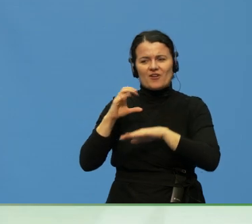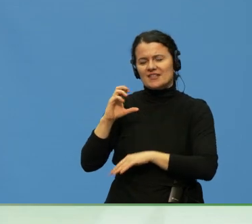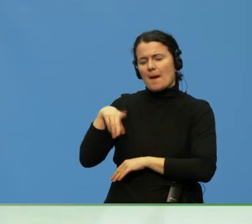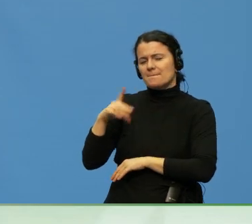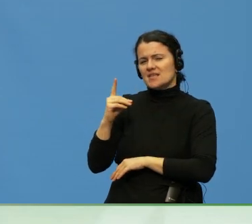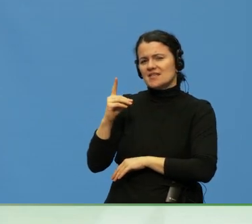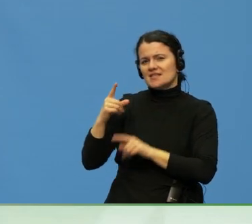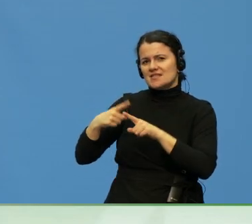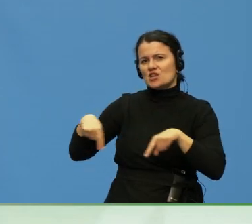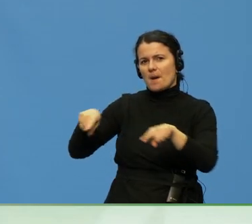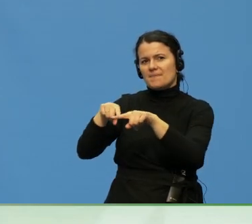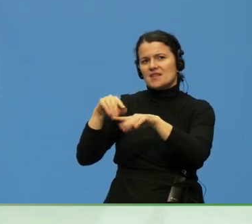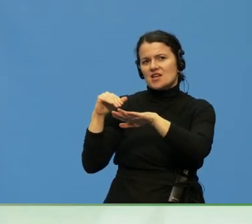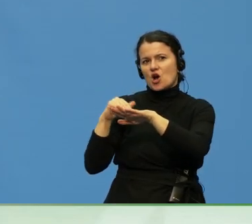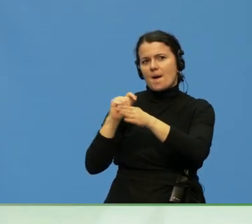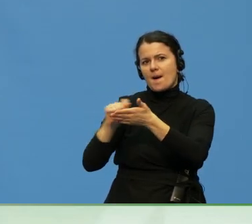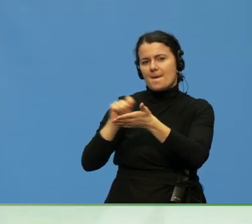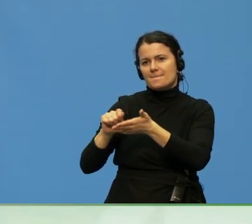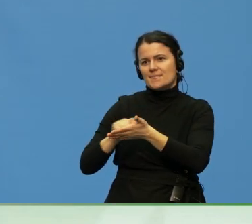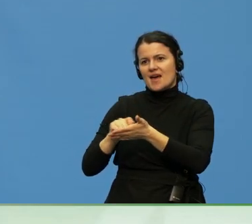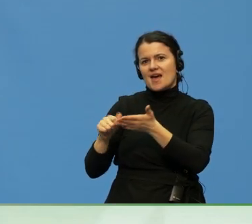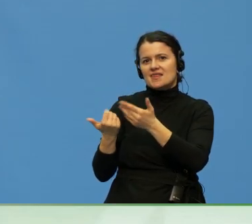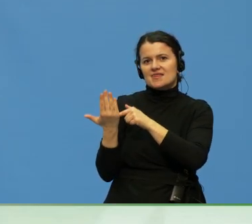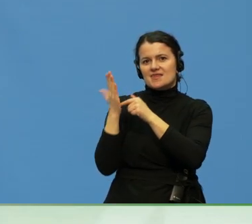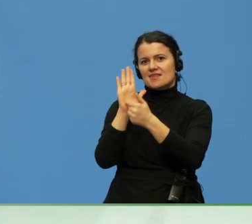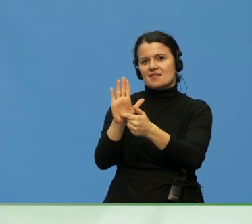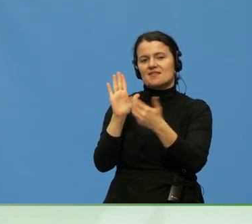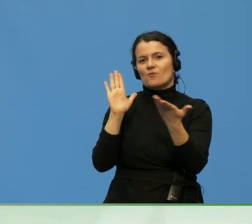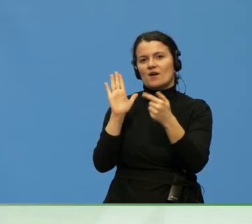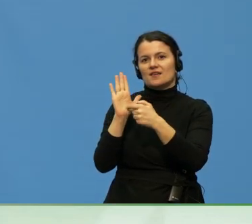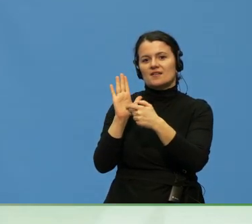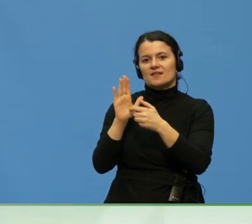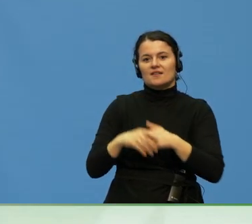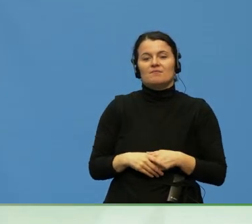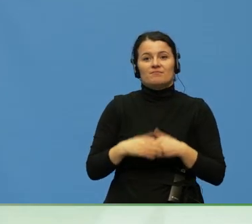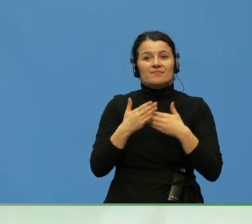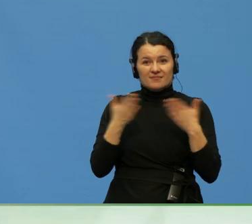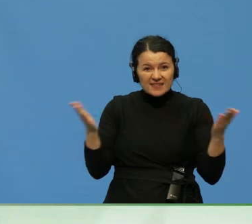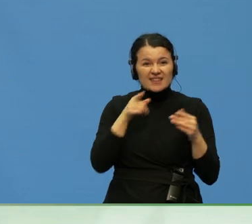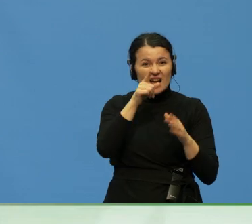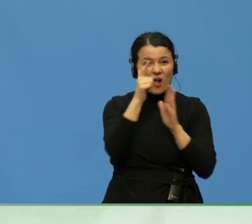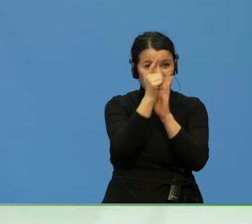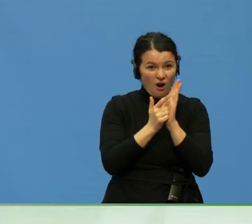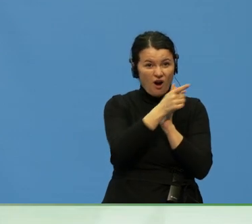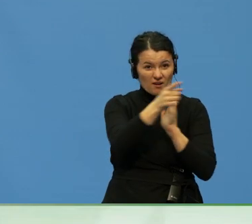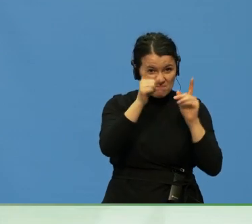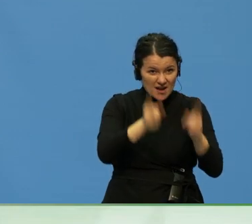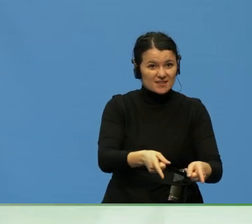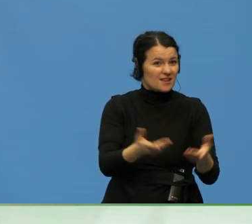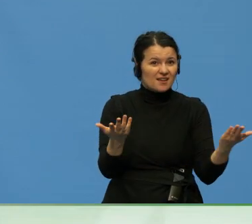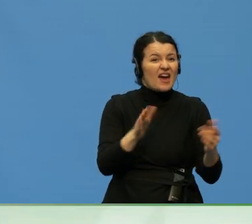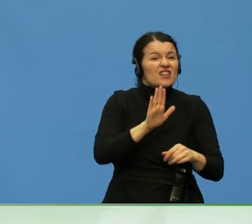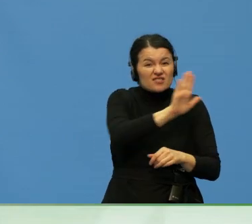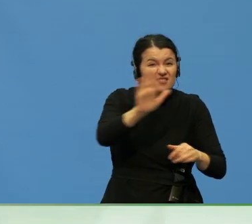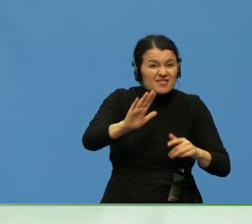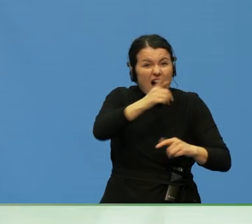is our precondition. This is our lifeline.